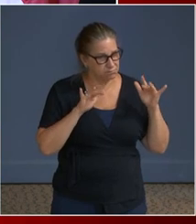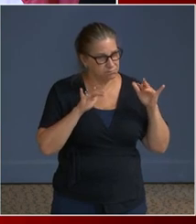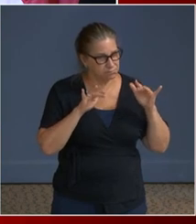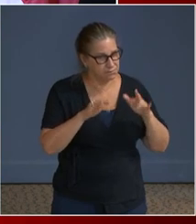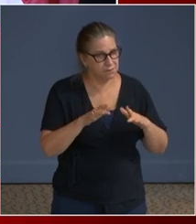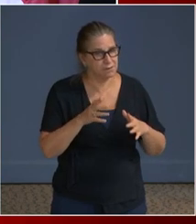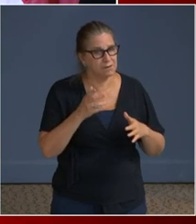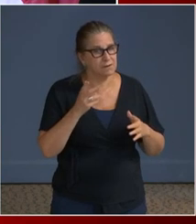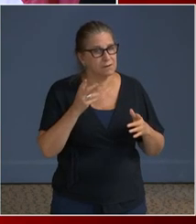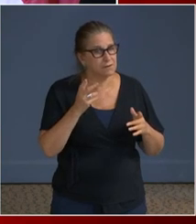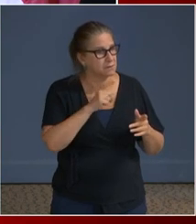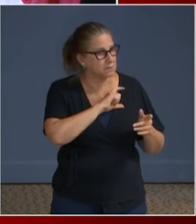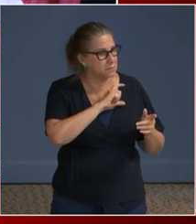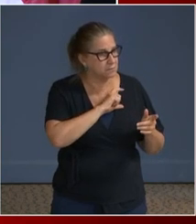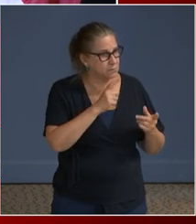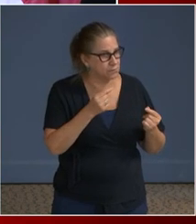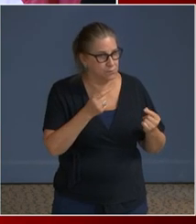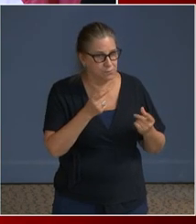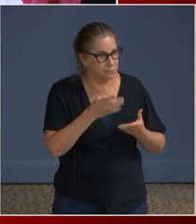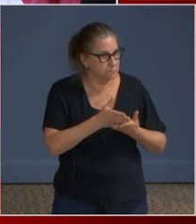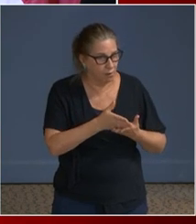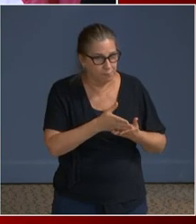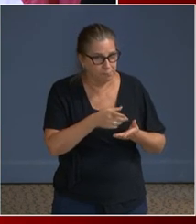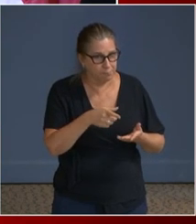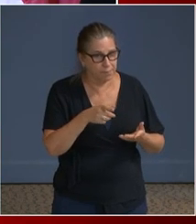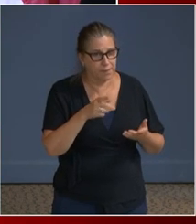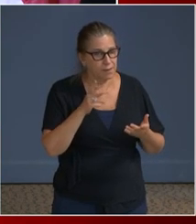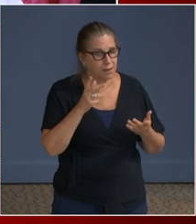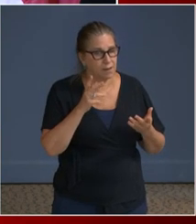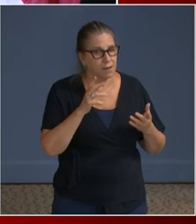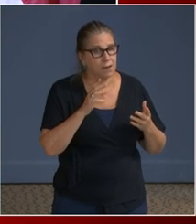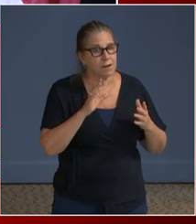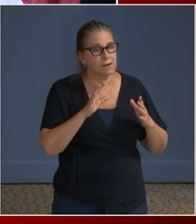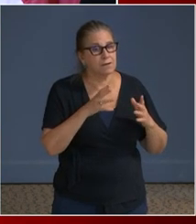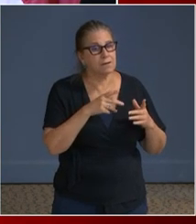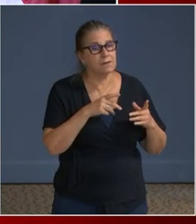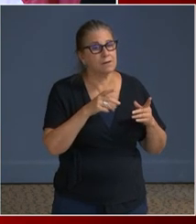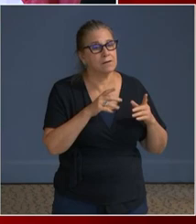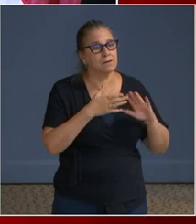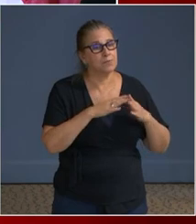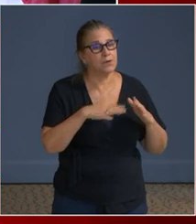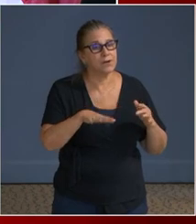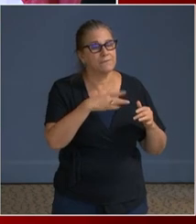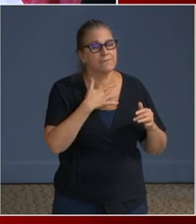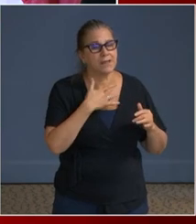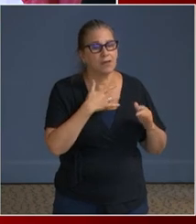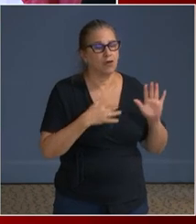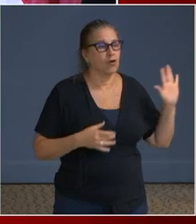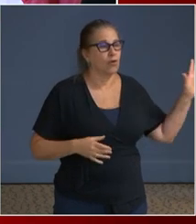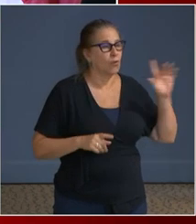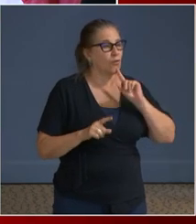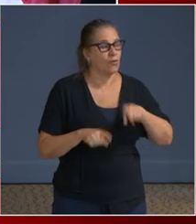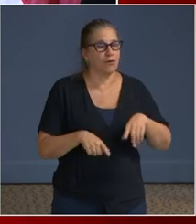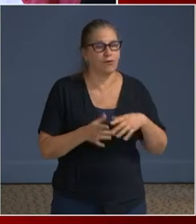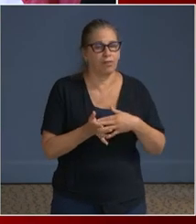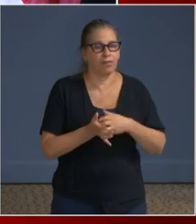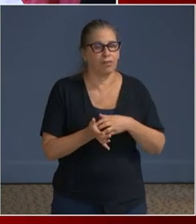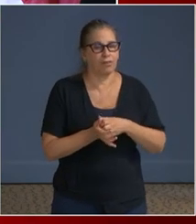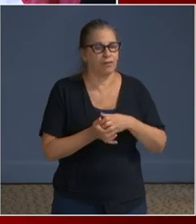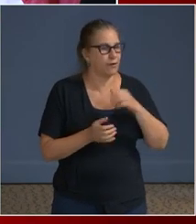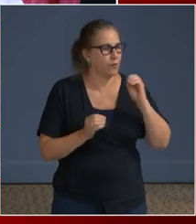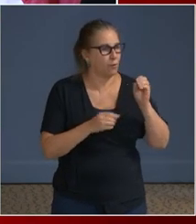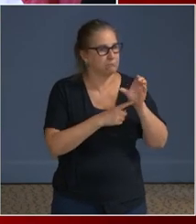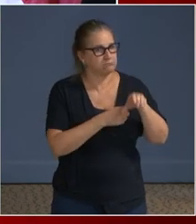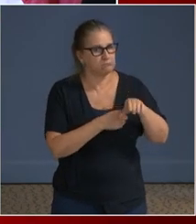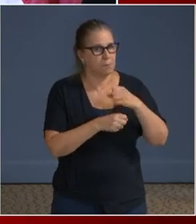that your orders have any teeth and therefore they will violate them. My question is, what are you going to do this time to make sure this doesn't happen again? Okay. Is